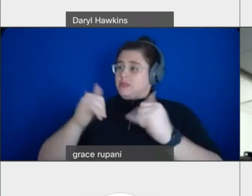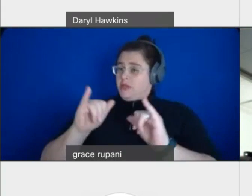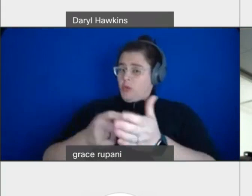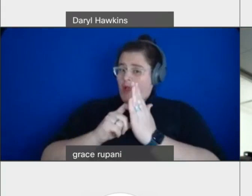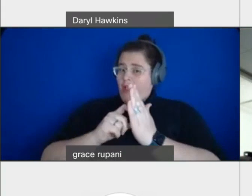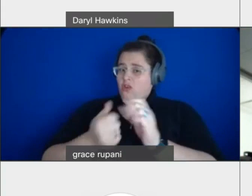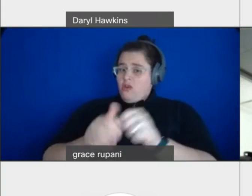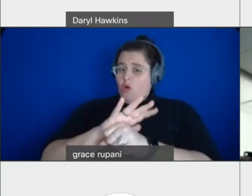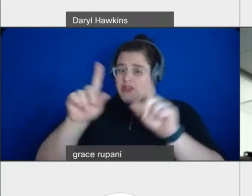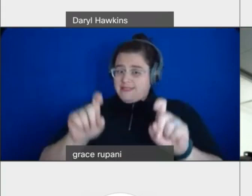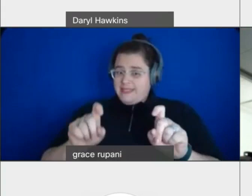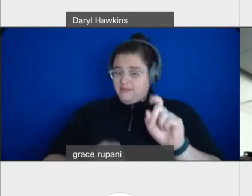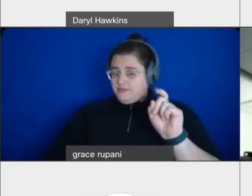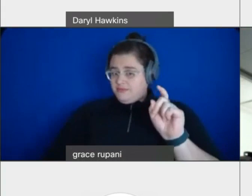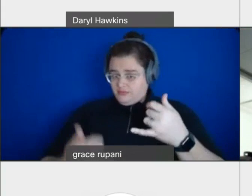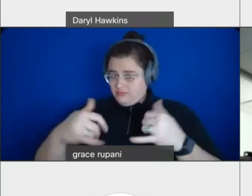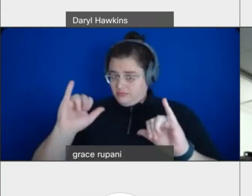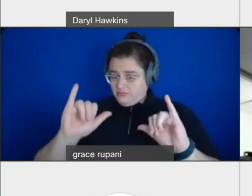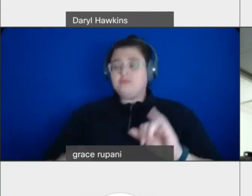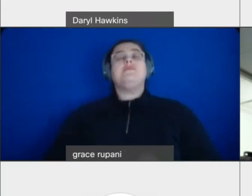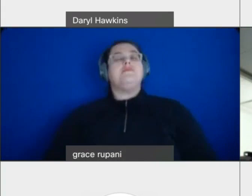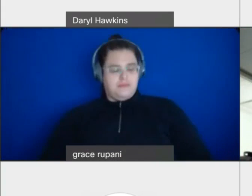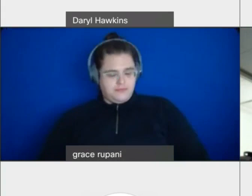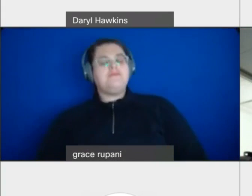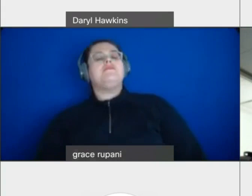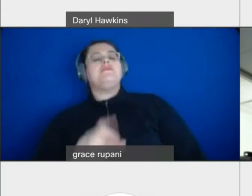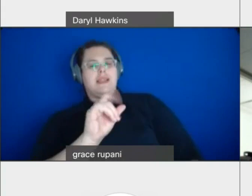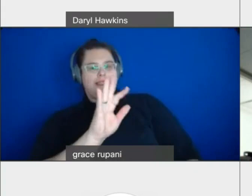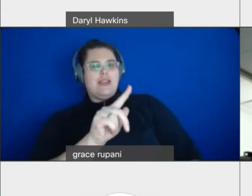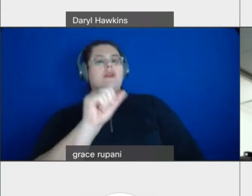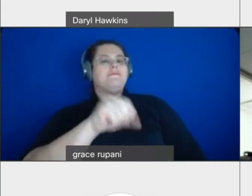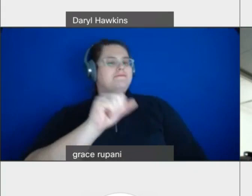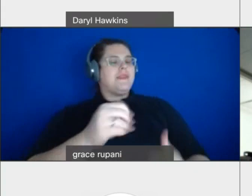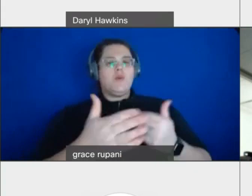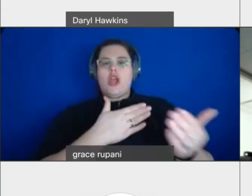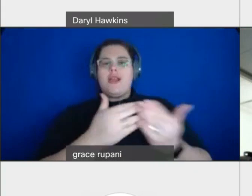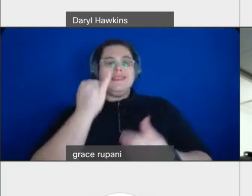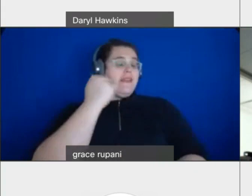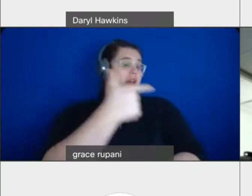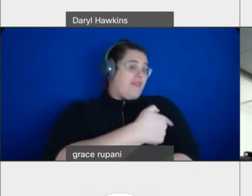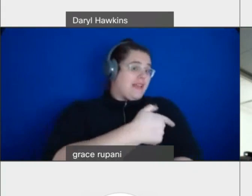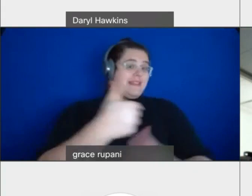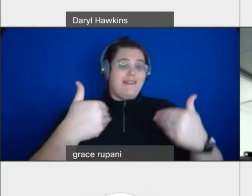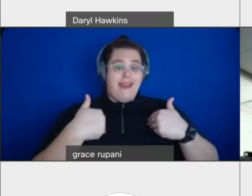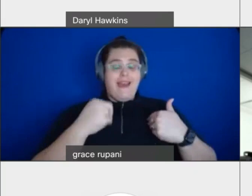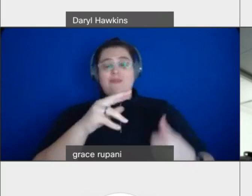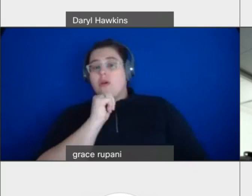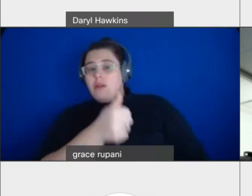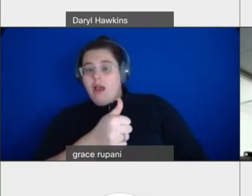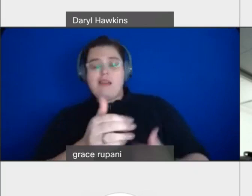if, regardless of vaccination status, if an individual, whether it's staff or person